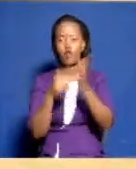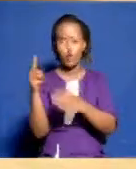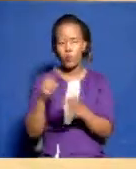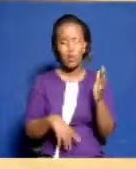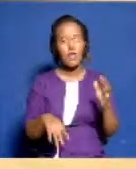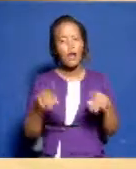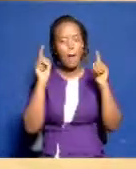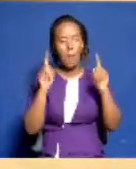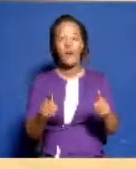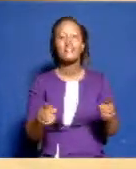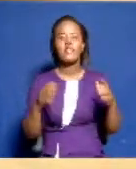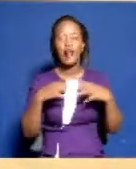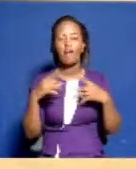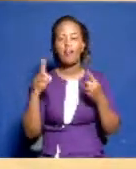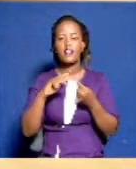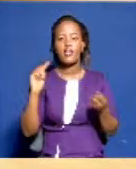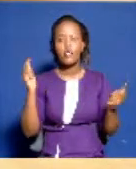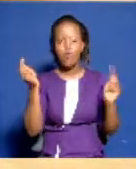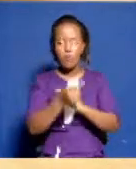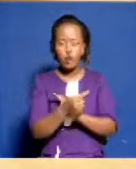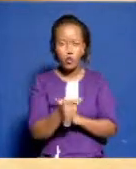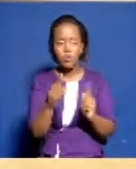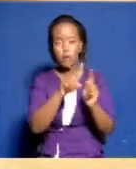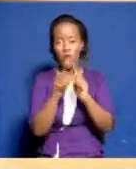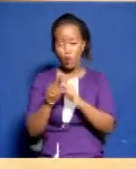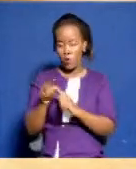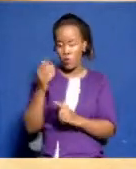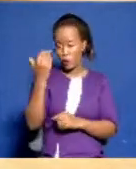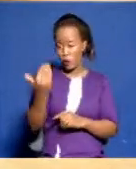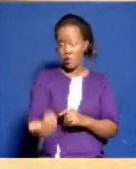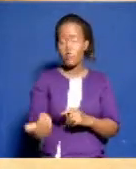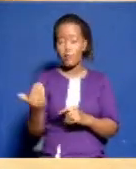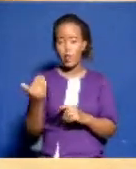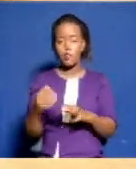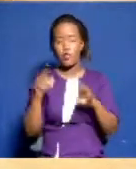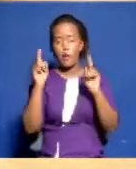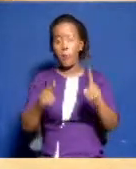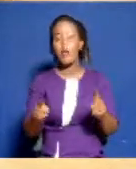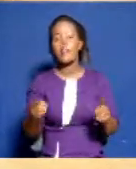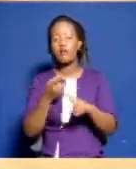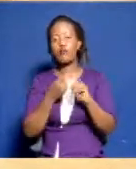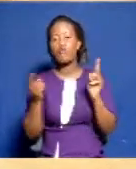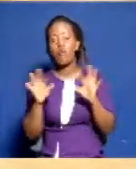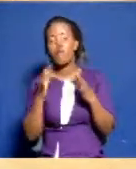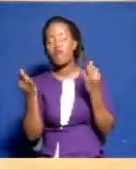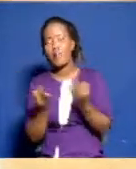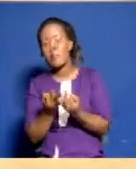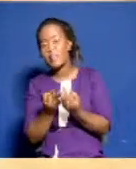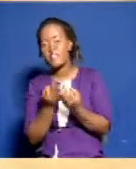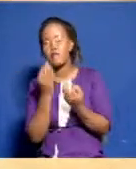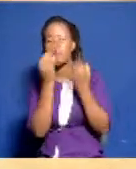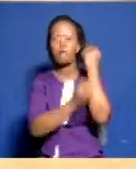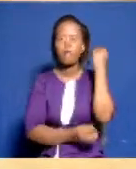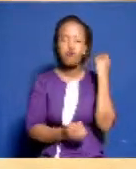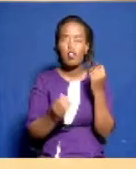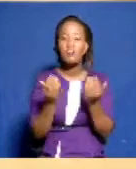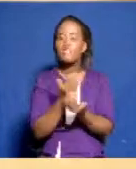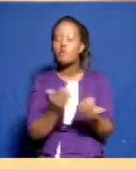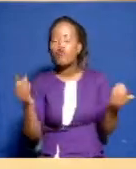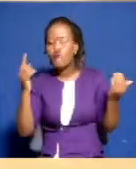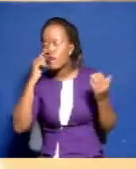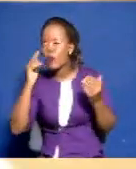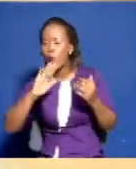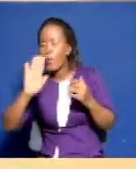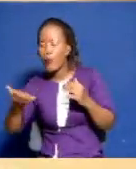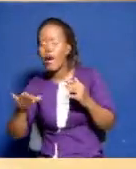mabadiliko. Na mabadiliko haya ni kwamba huyu mtoto atolewe katika hizo nyumba za mayatima au nyumba za watoto, arudi katika jamii. Hata